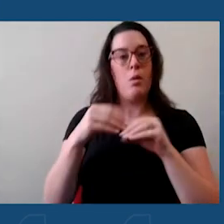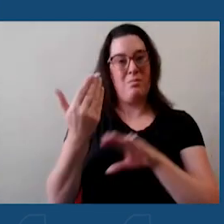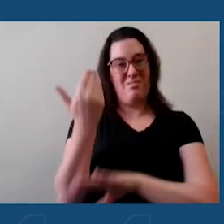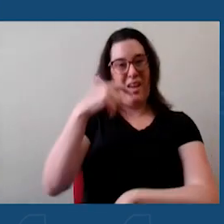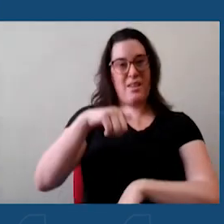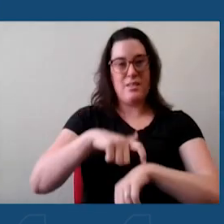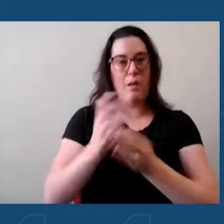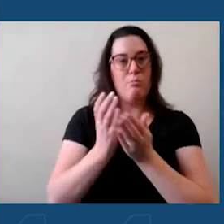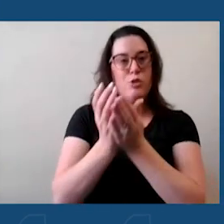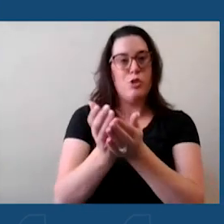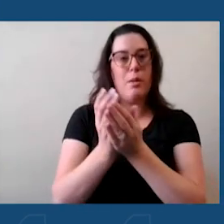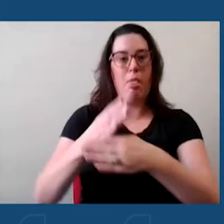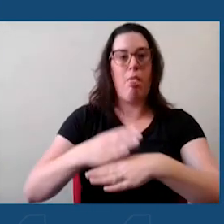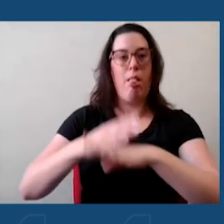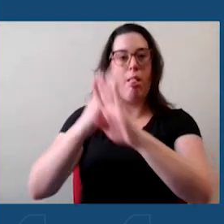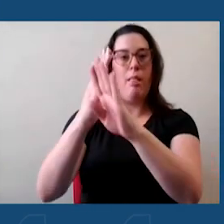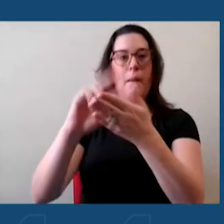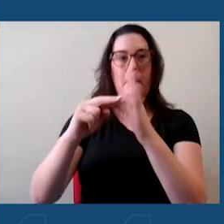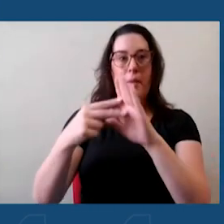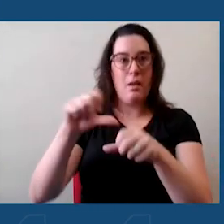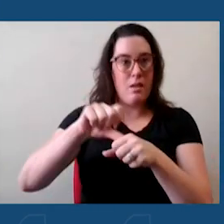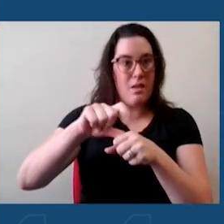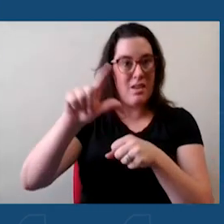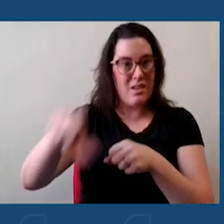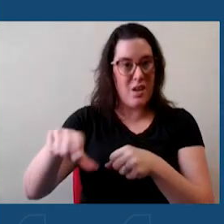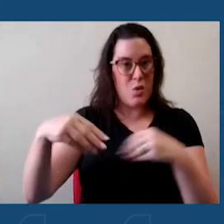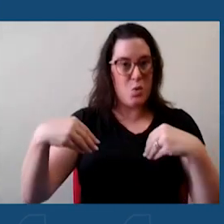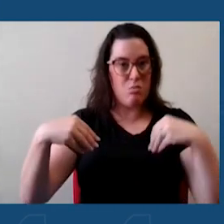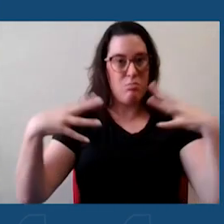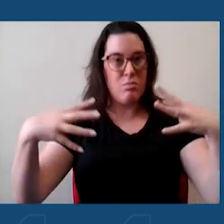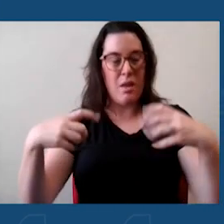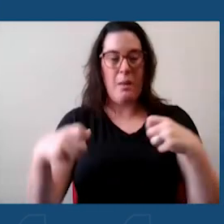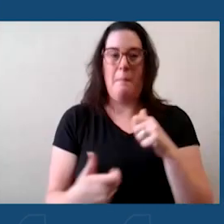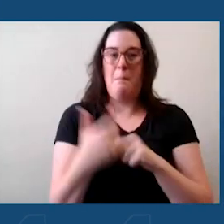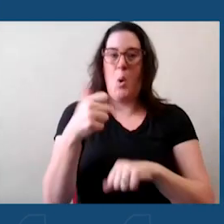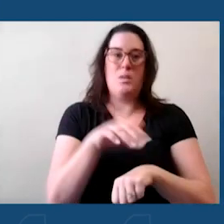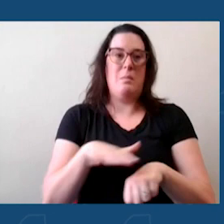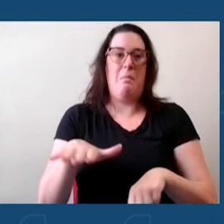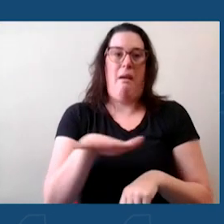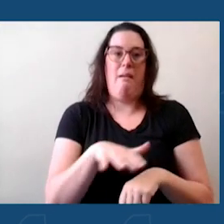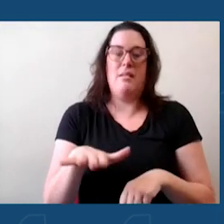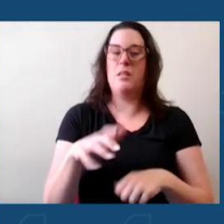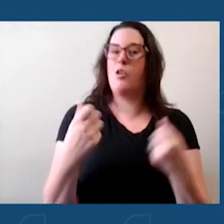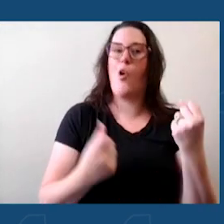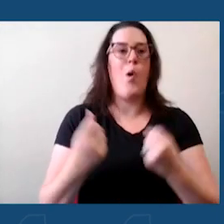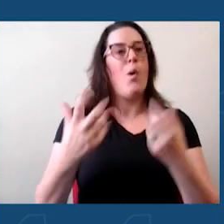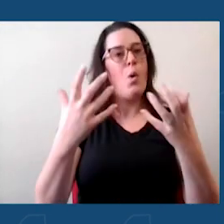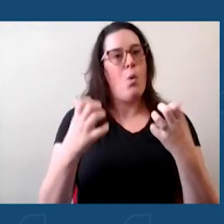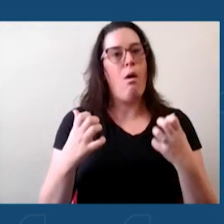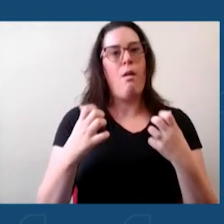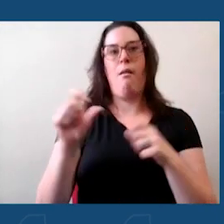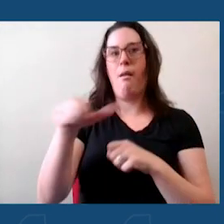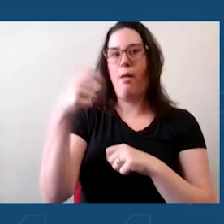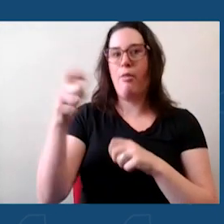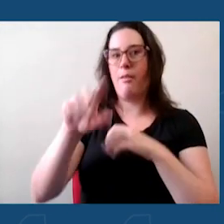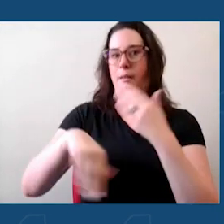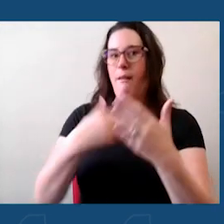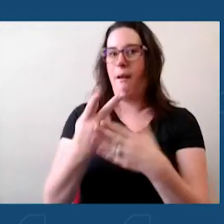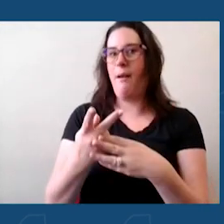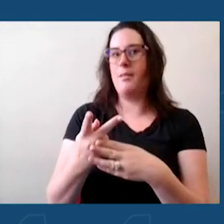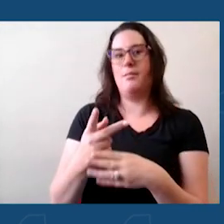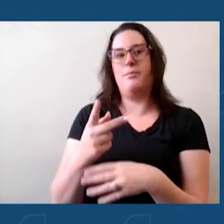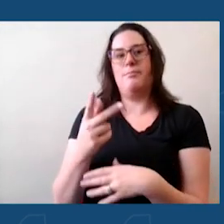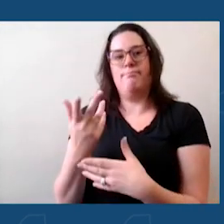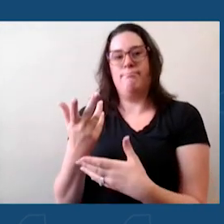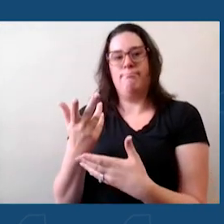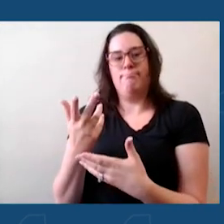couldn't have the fuel they needed to power even the most basic vehicles. So that was a vulnerability last time. And again, this is time we are